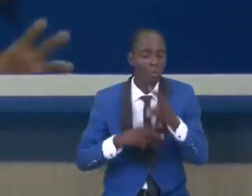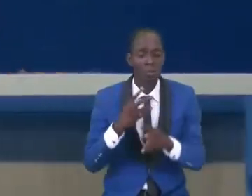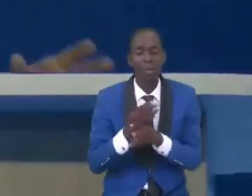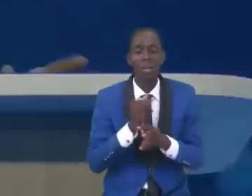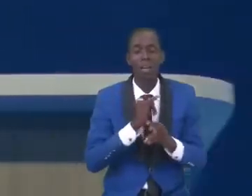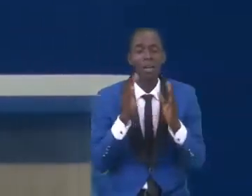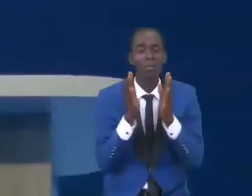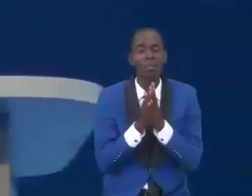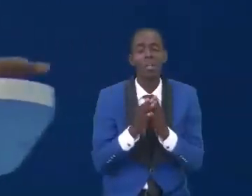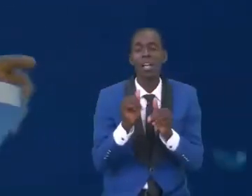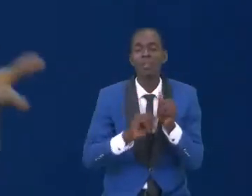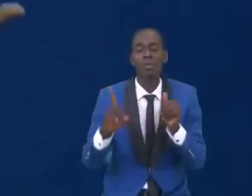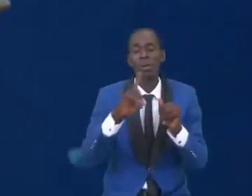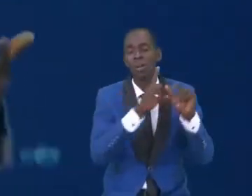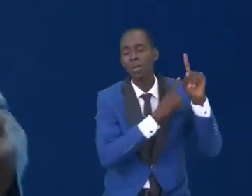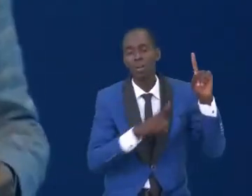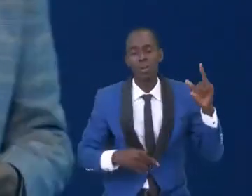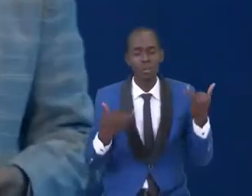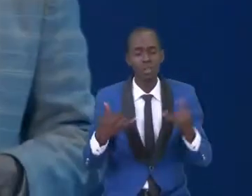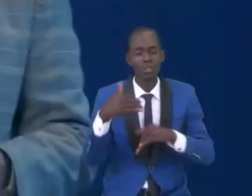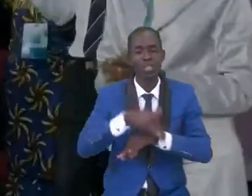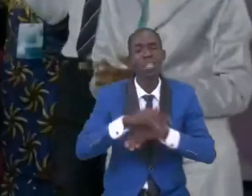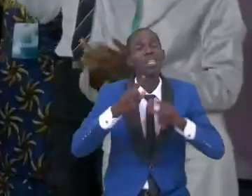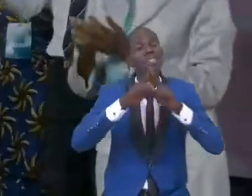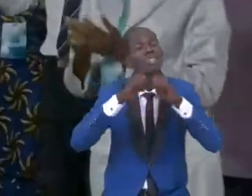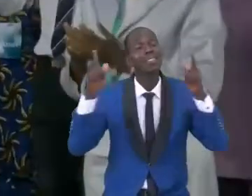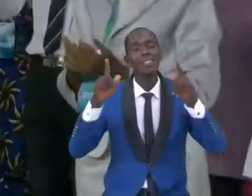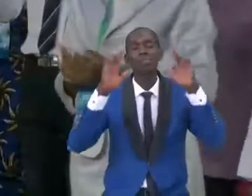Lord, tonight, dynamic miracle,